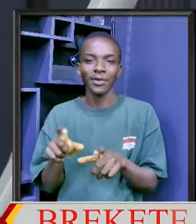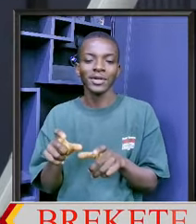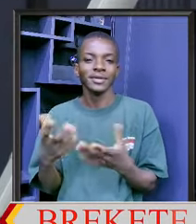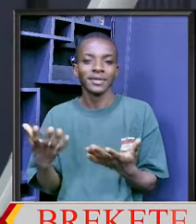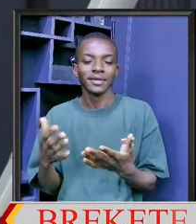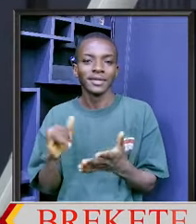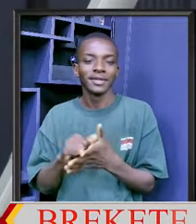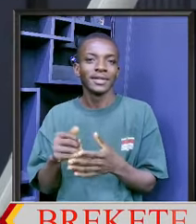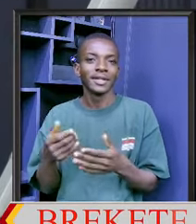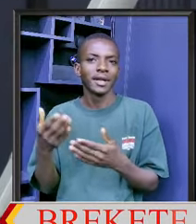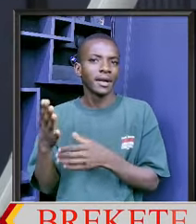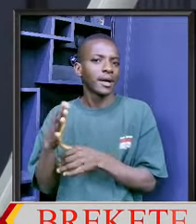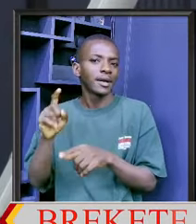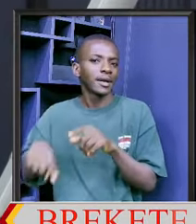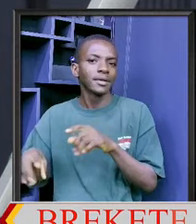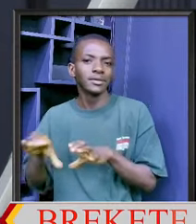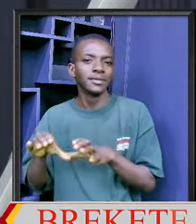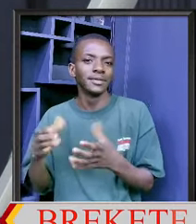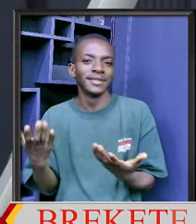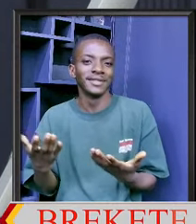cha. We have no go fit do.